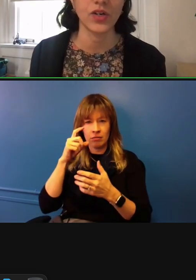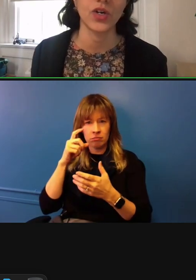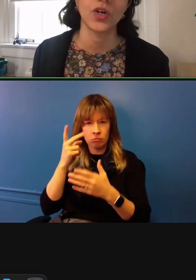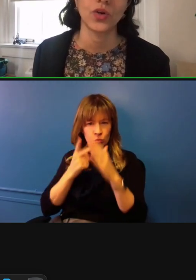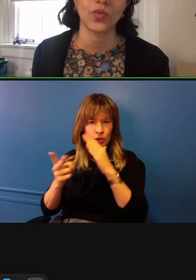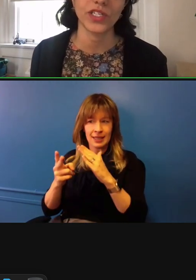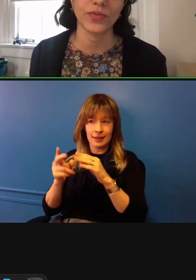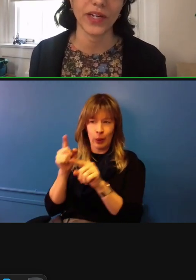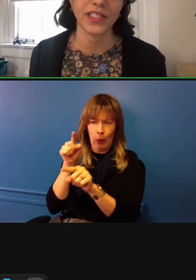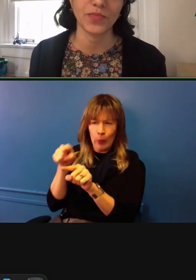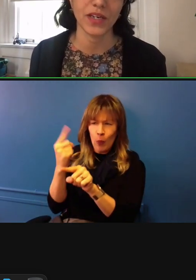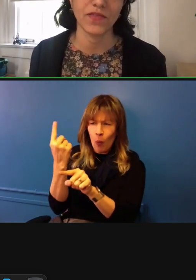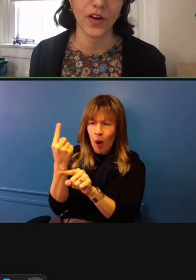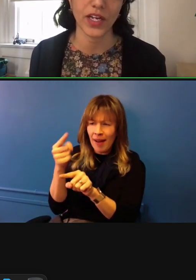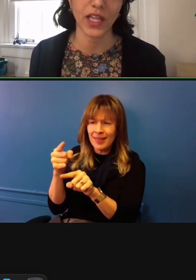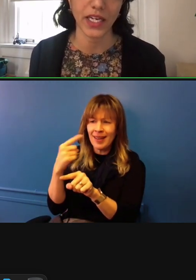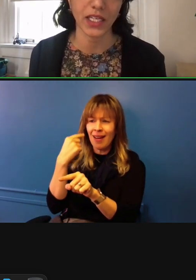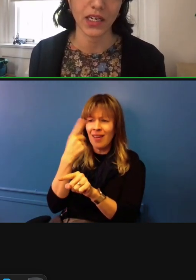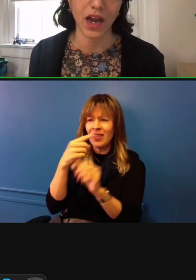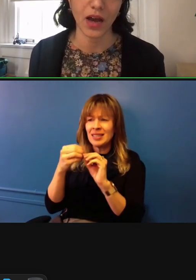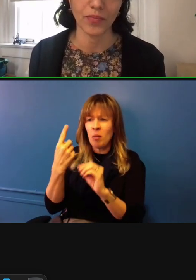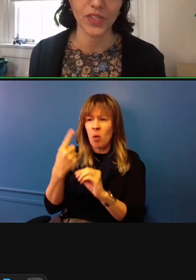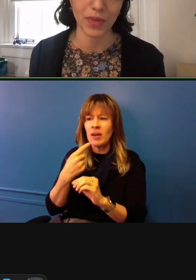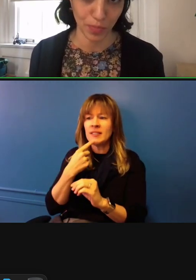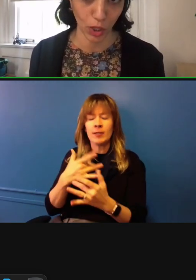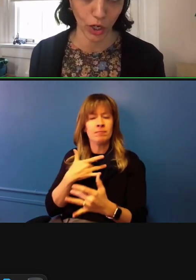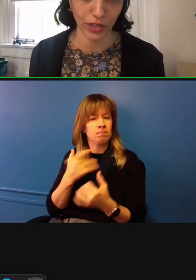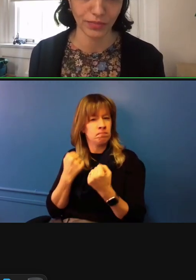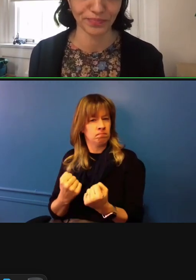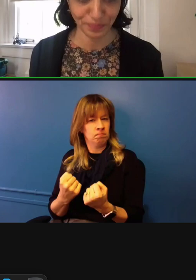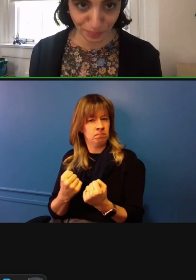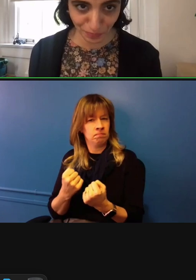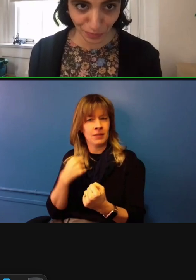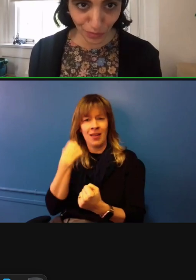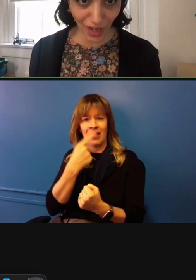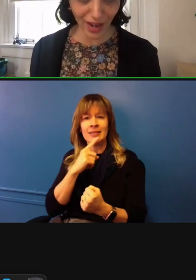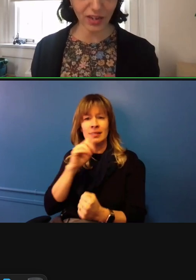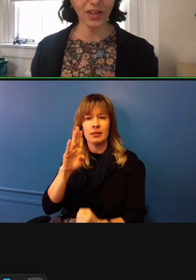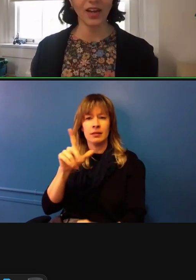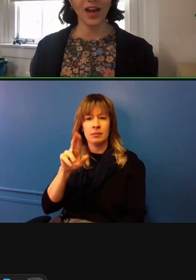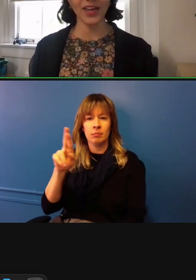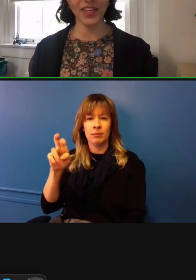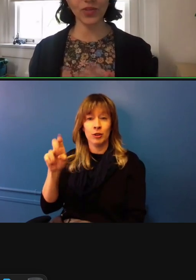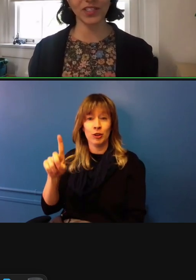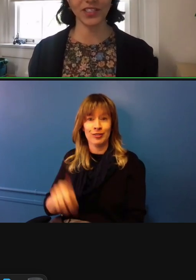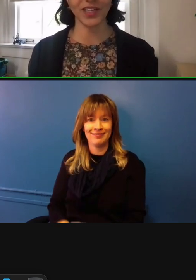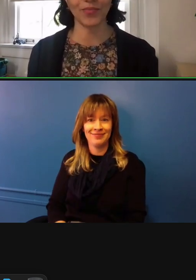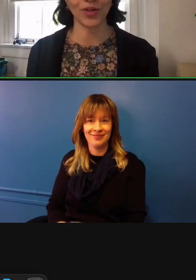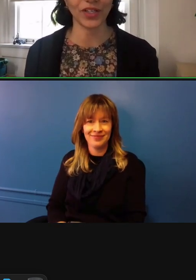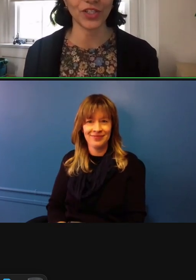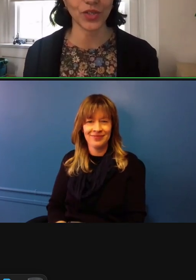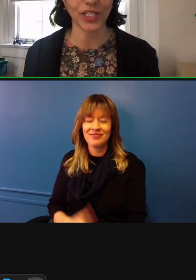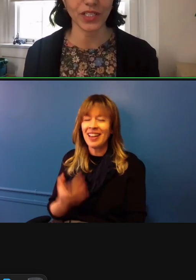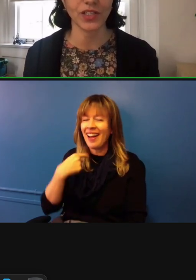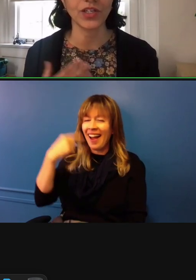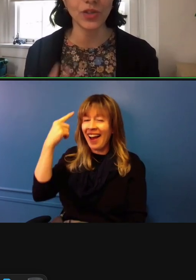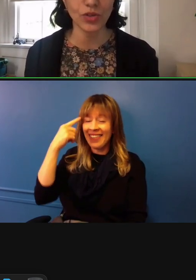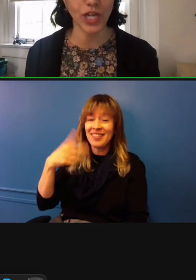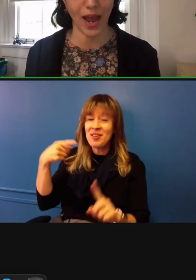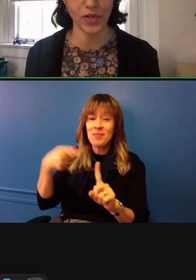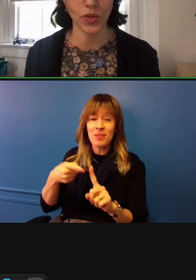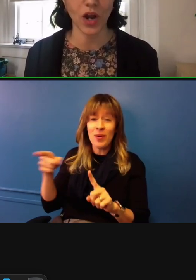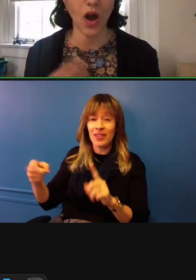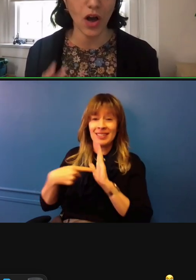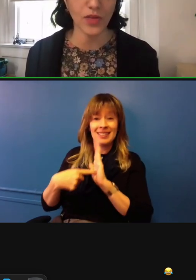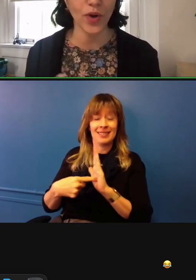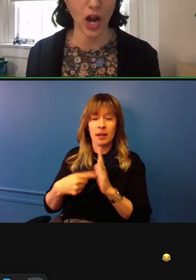back, which it rates as being very likely to be blurred. And I think what this example illustrates is the